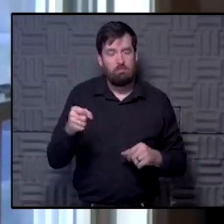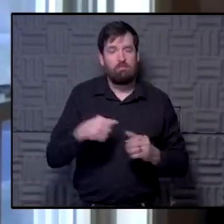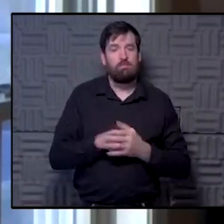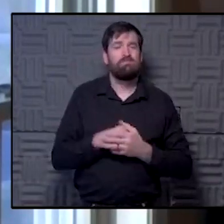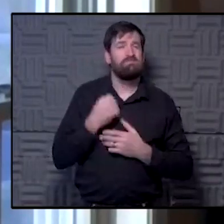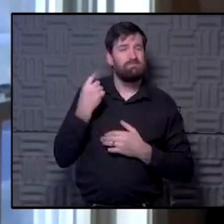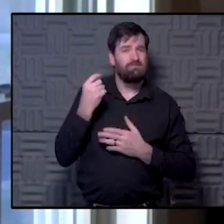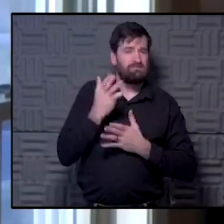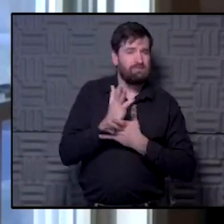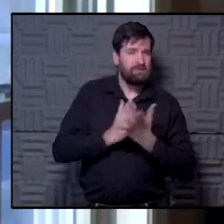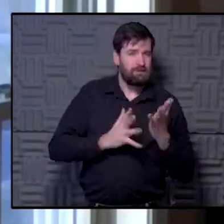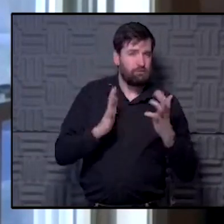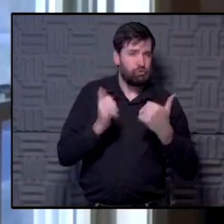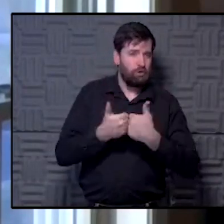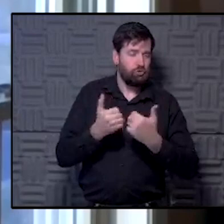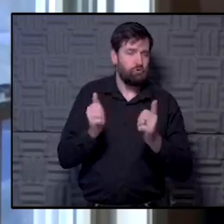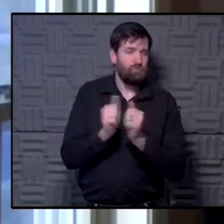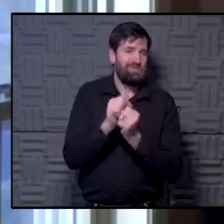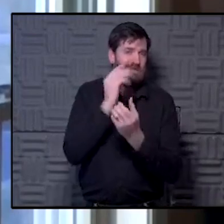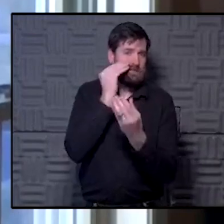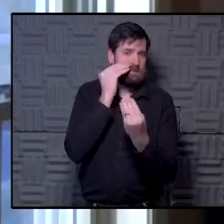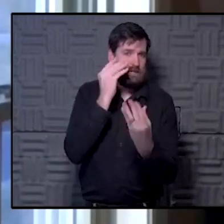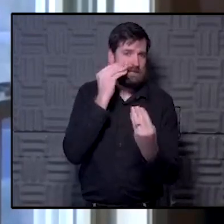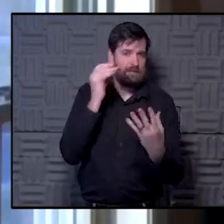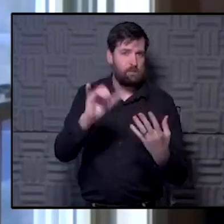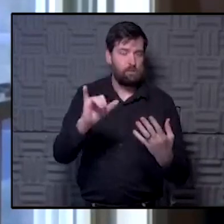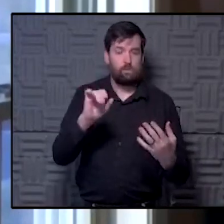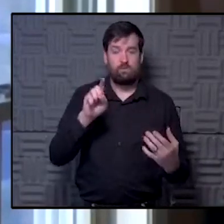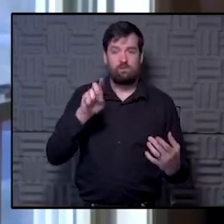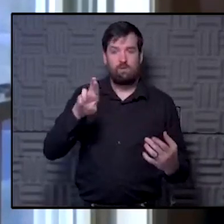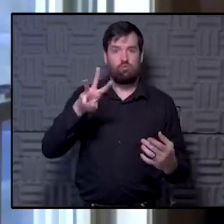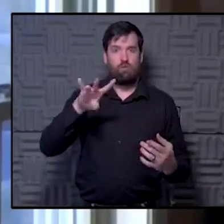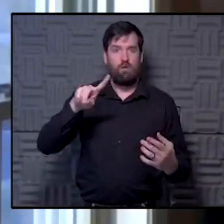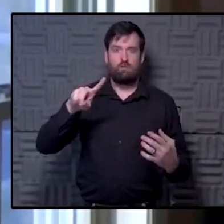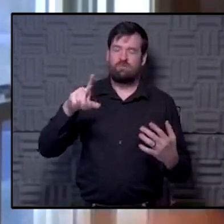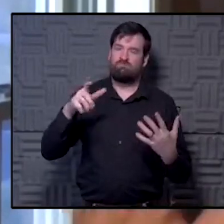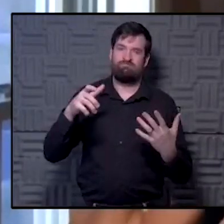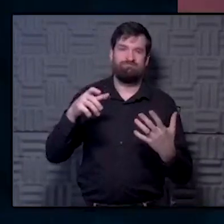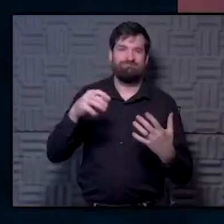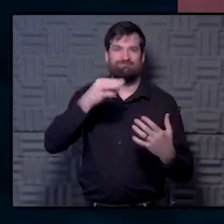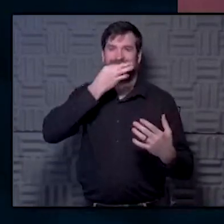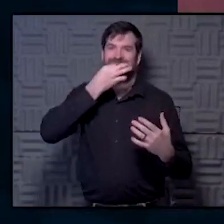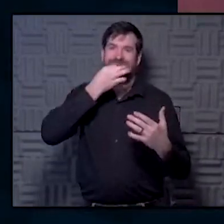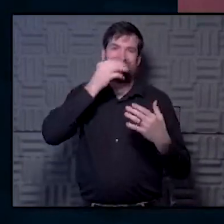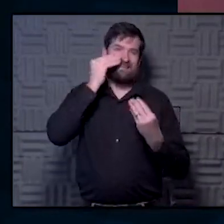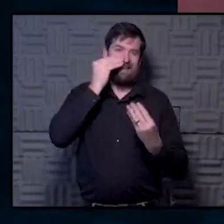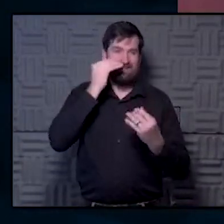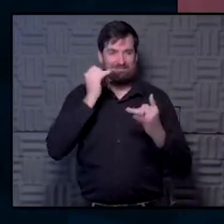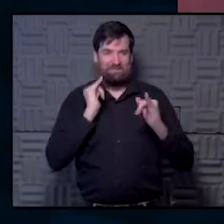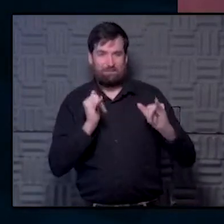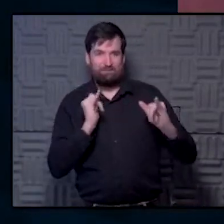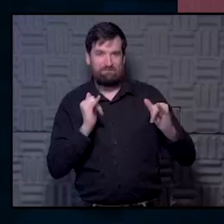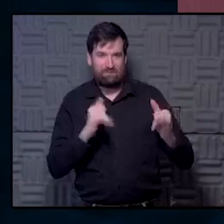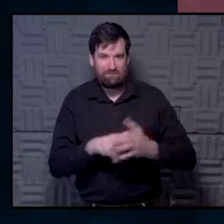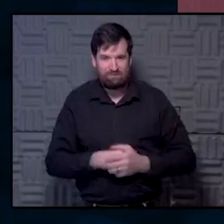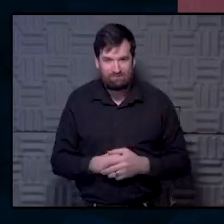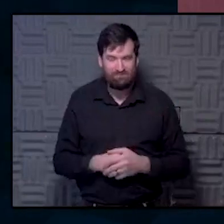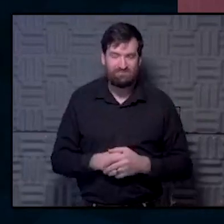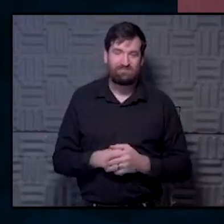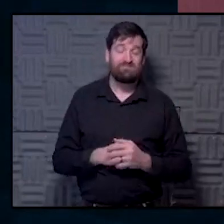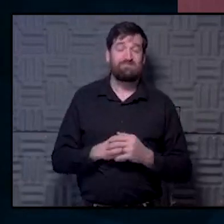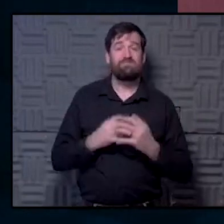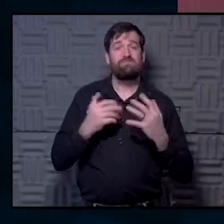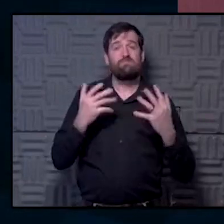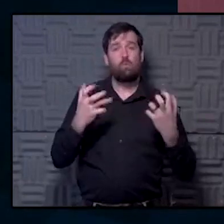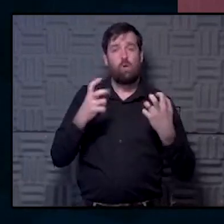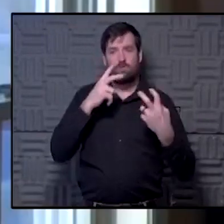some challenges with data as well. Dr. Wild, you're a big data person. I am too. We really want to be able